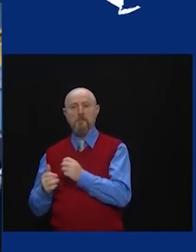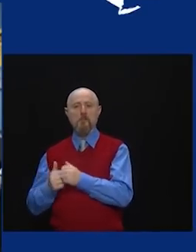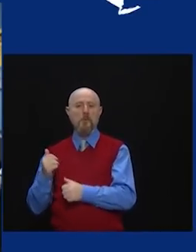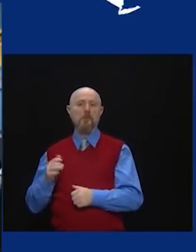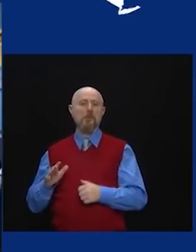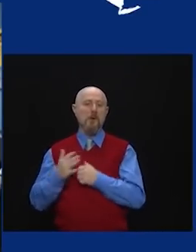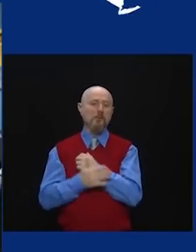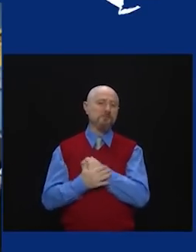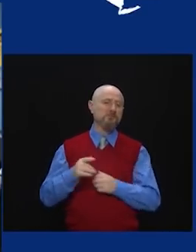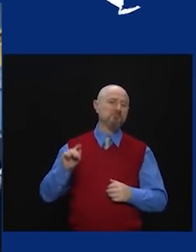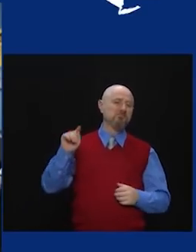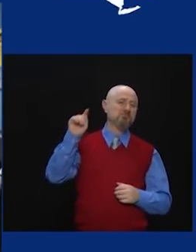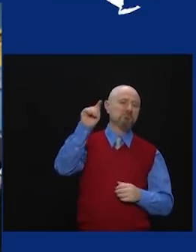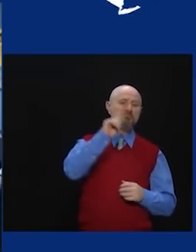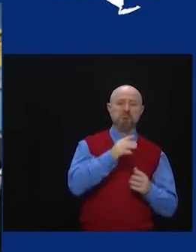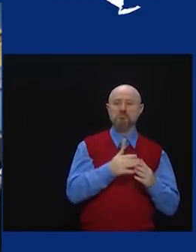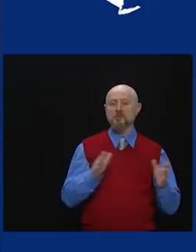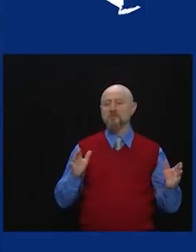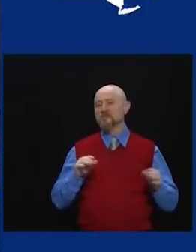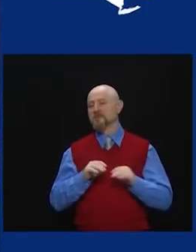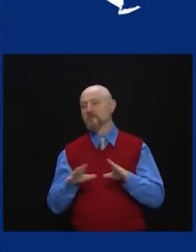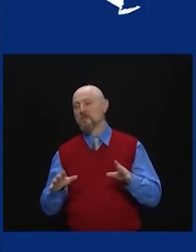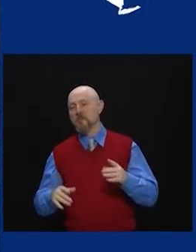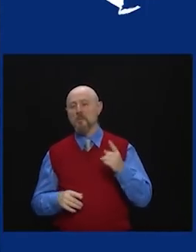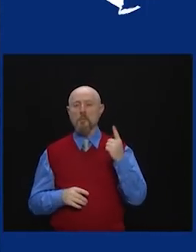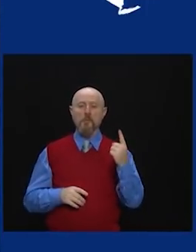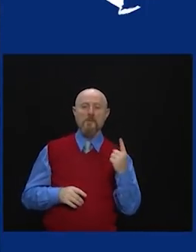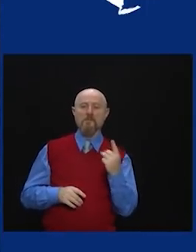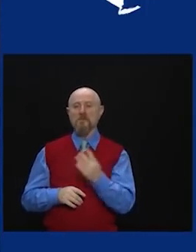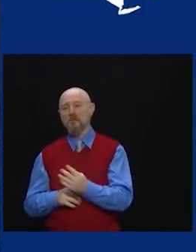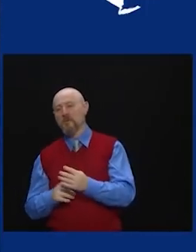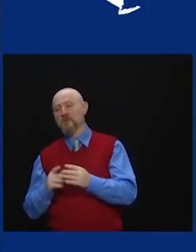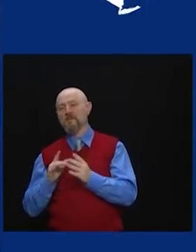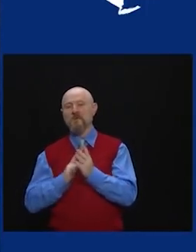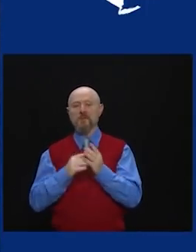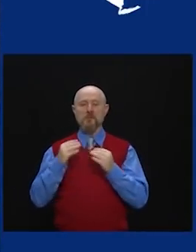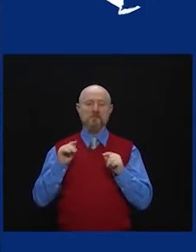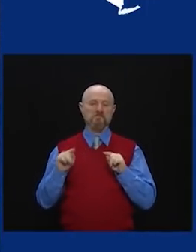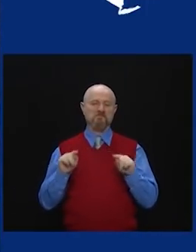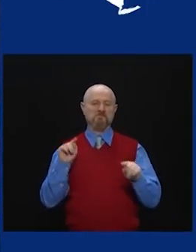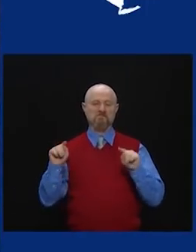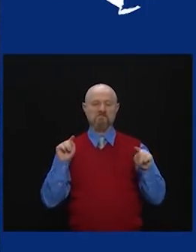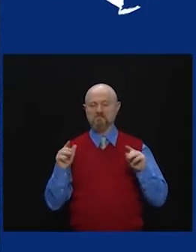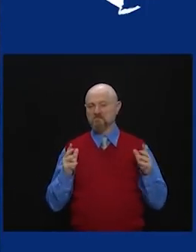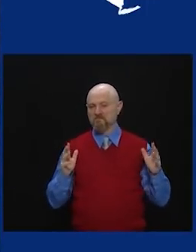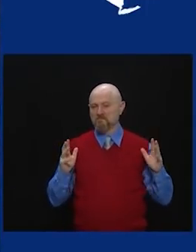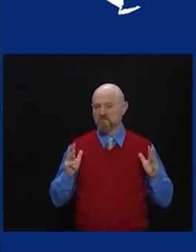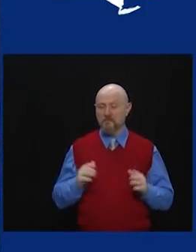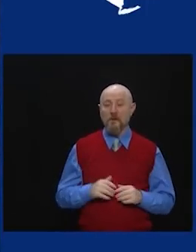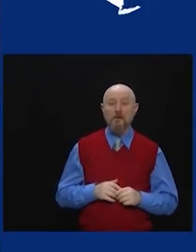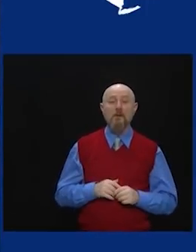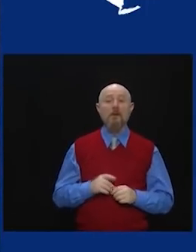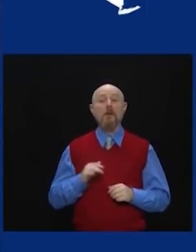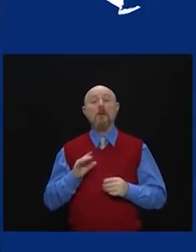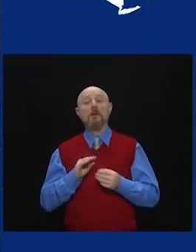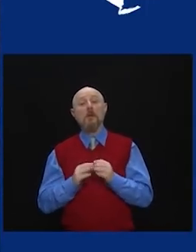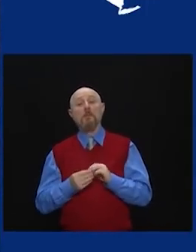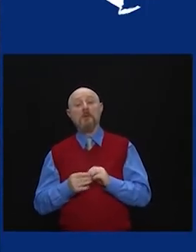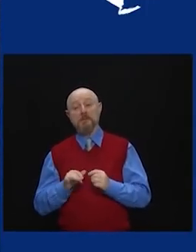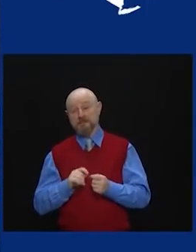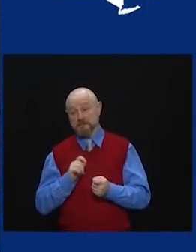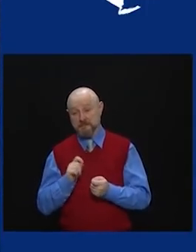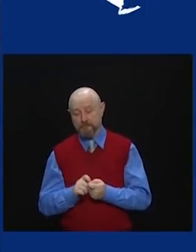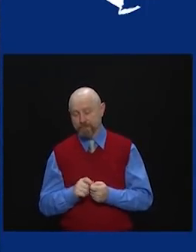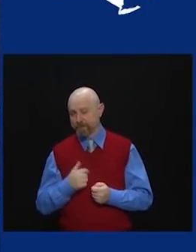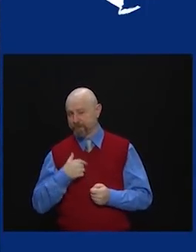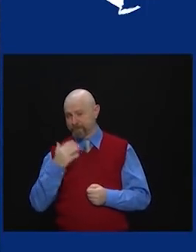pharmacies. And we also don't know the numbers, but federally qualified health